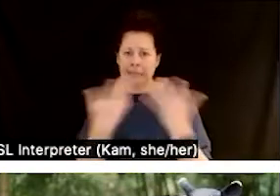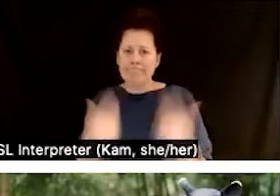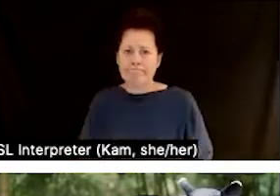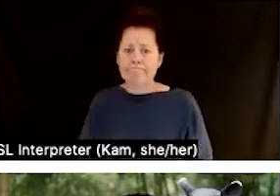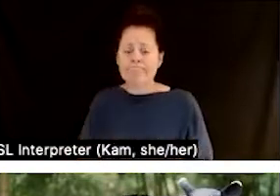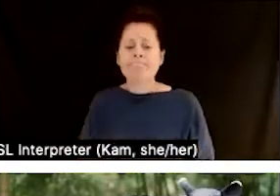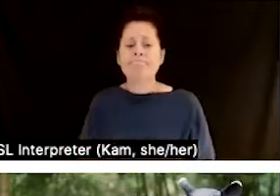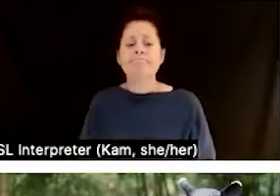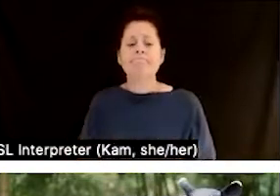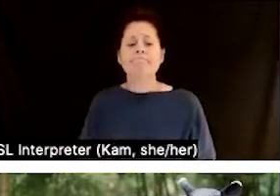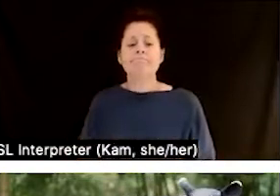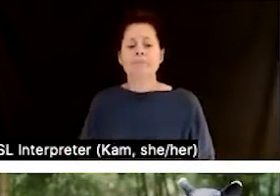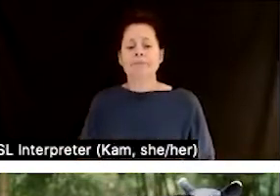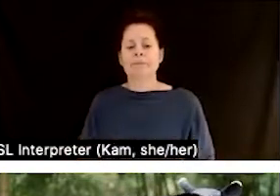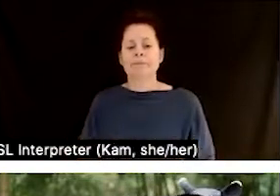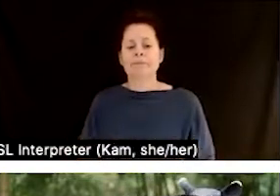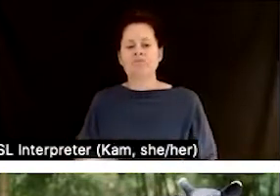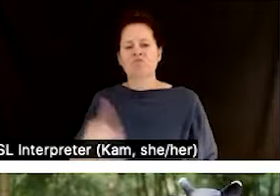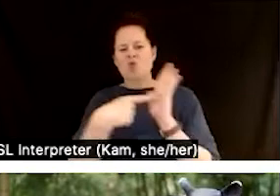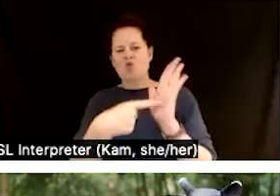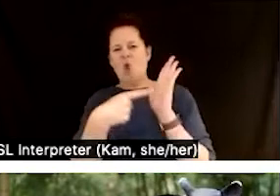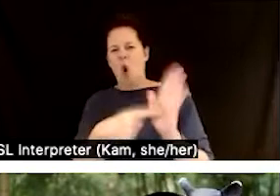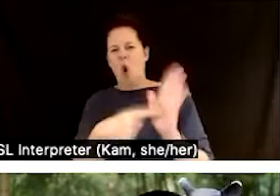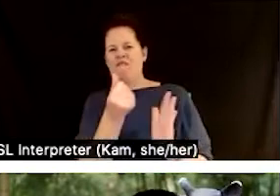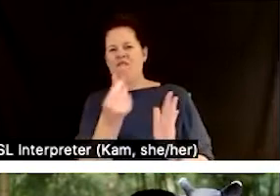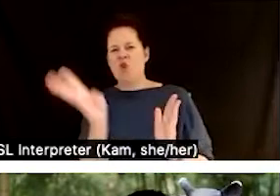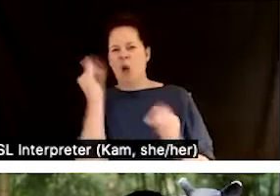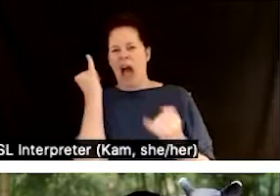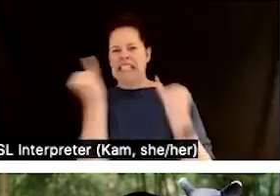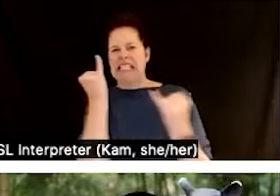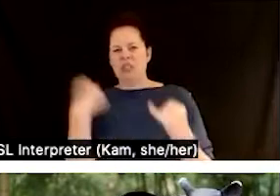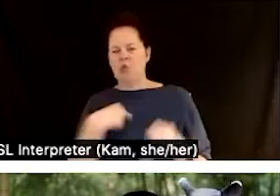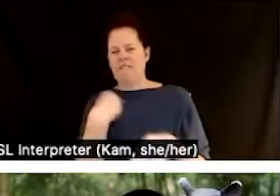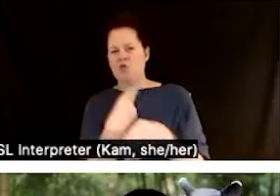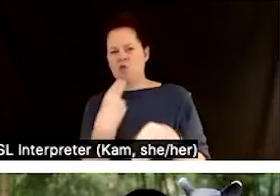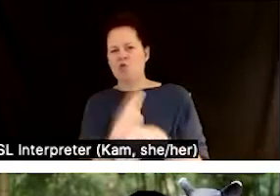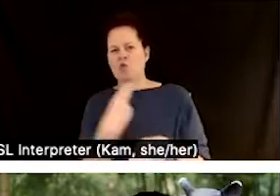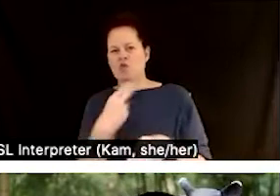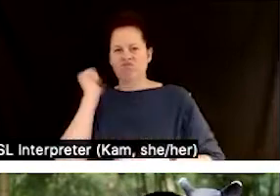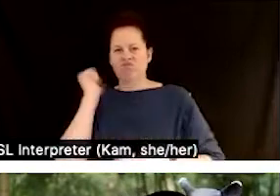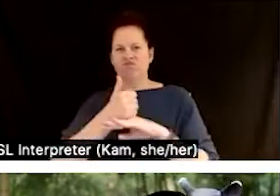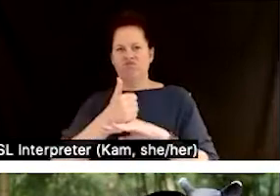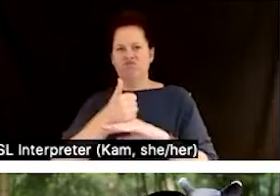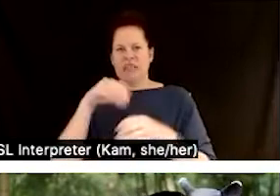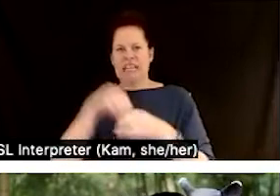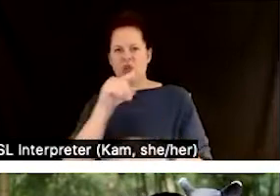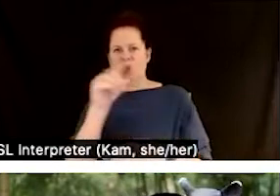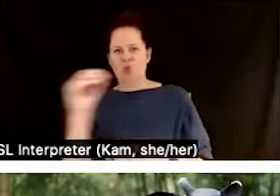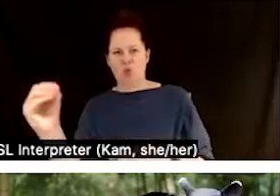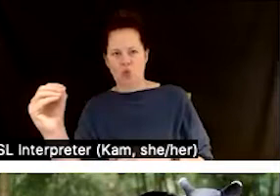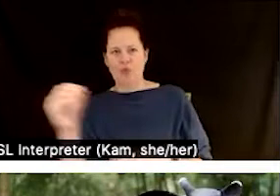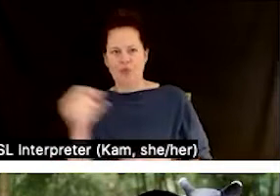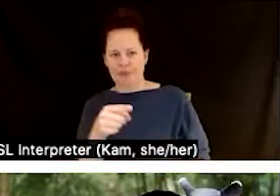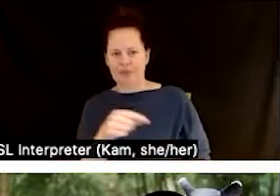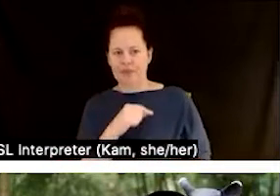I just wanted to share with everyone a couple of things that we've done also at Woodland Park Zoo. Just in terms of sensory inclusion, like